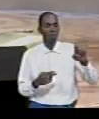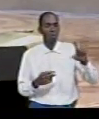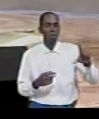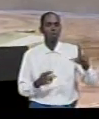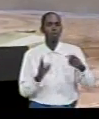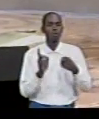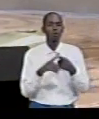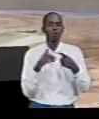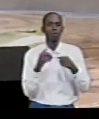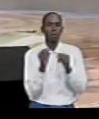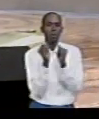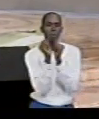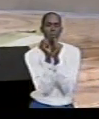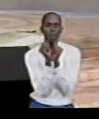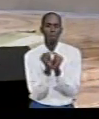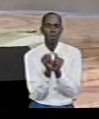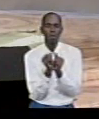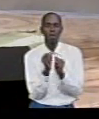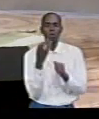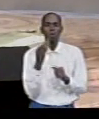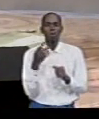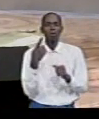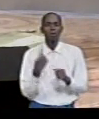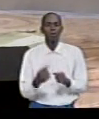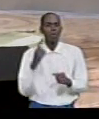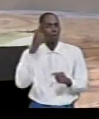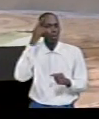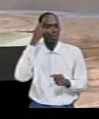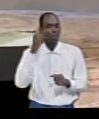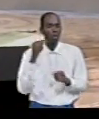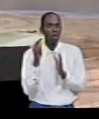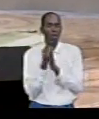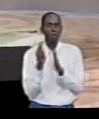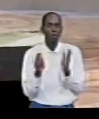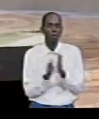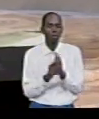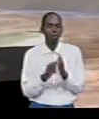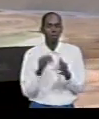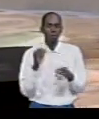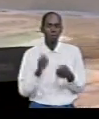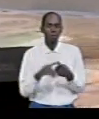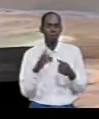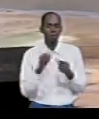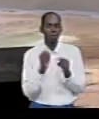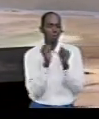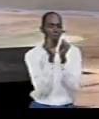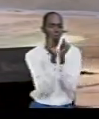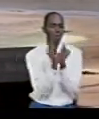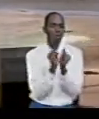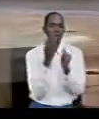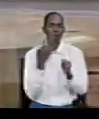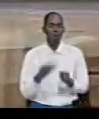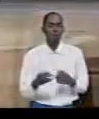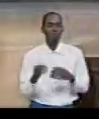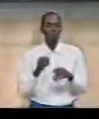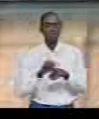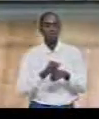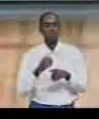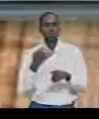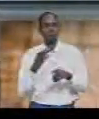bondage of the Mosaic law, to the bondage of circumcision, to